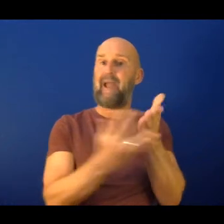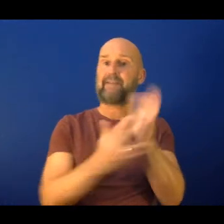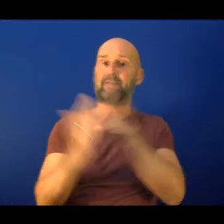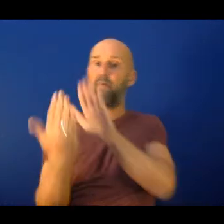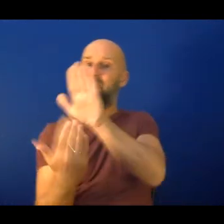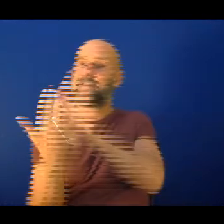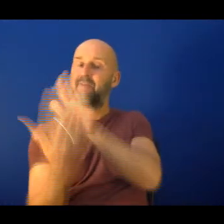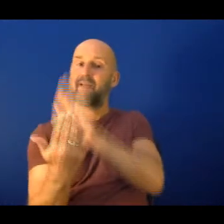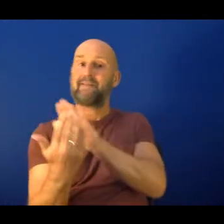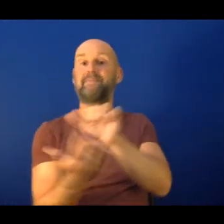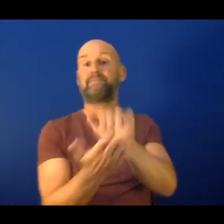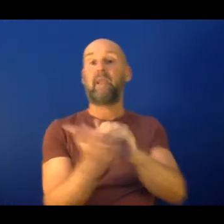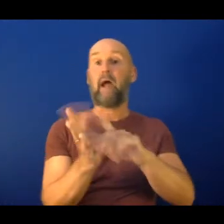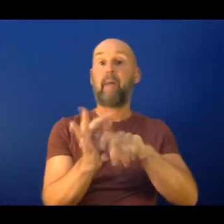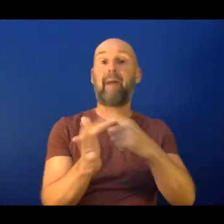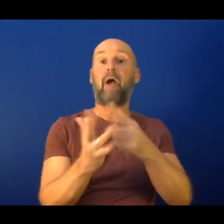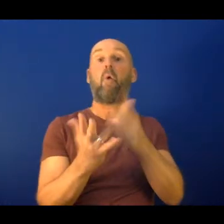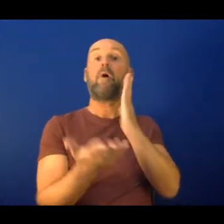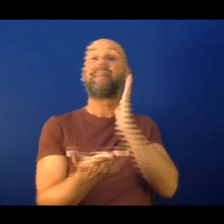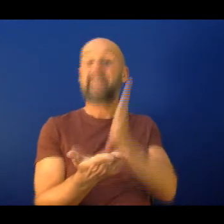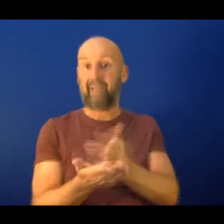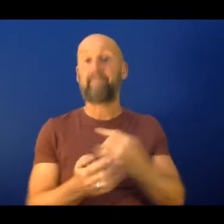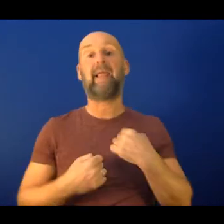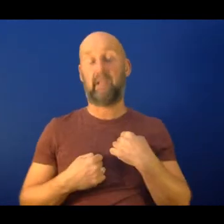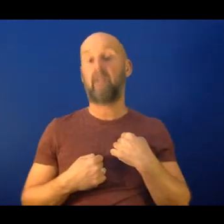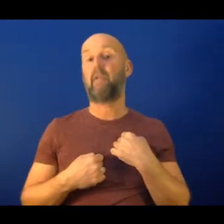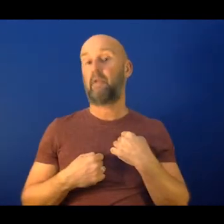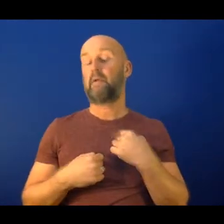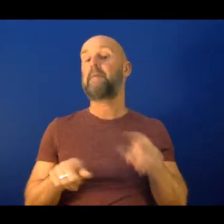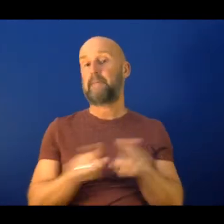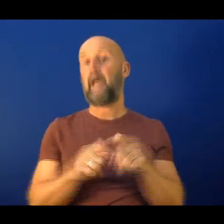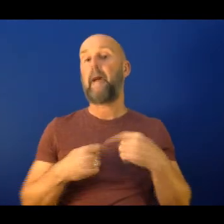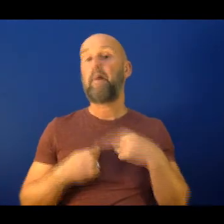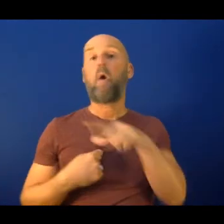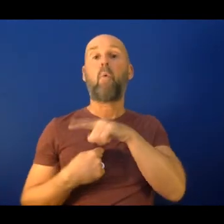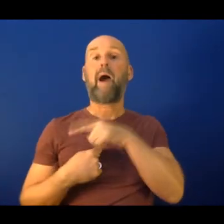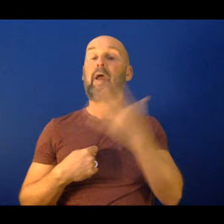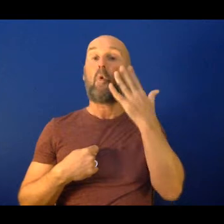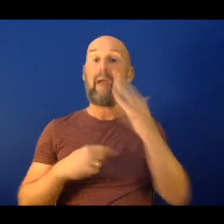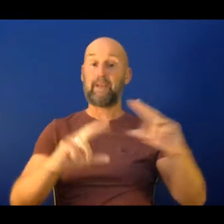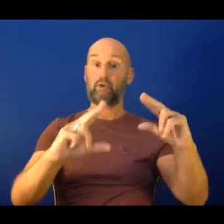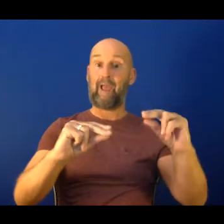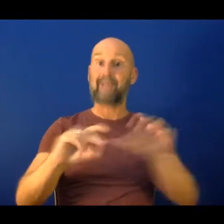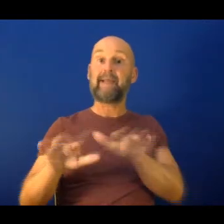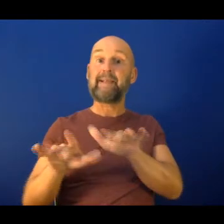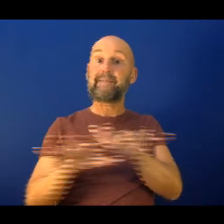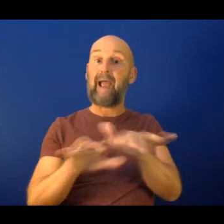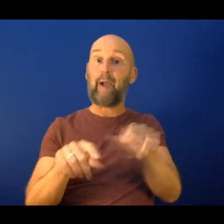requirements. Yeah, it's Margot speaking. Definitely. I find that when people type things into the